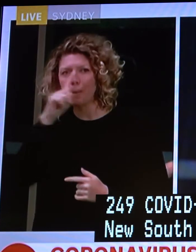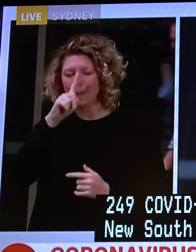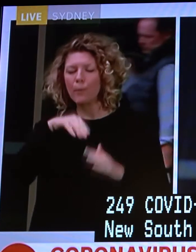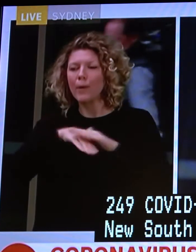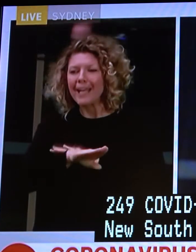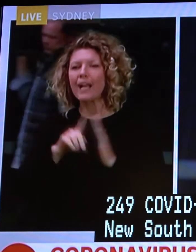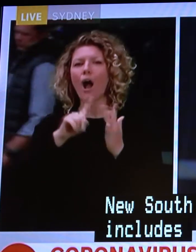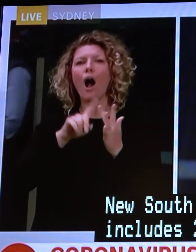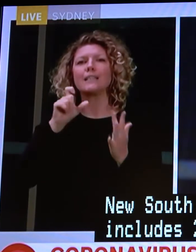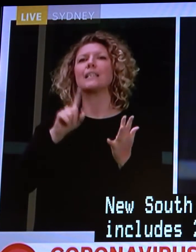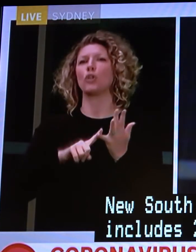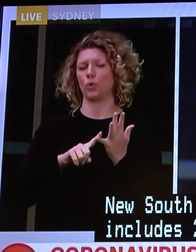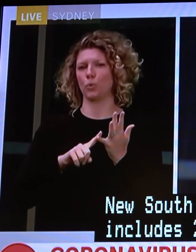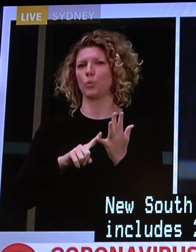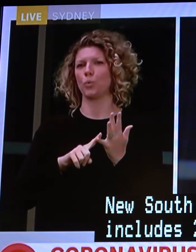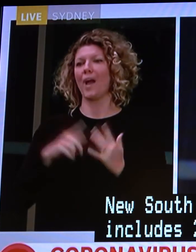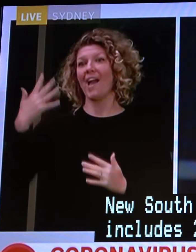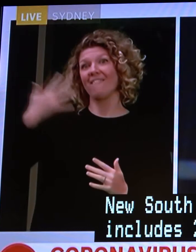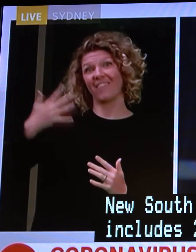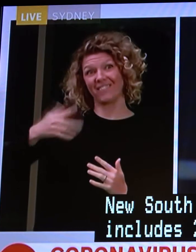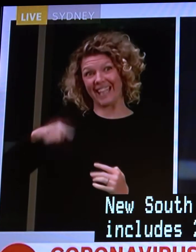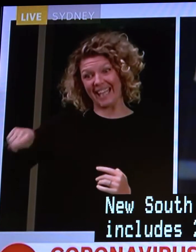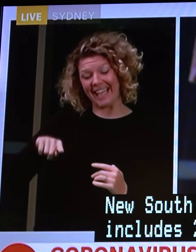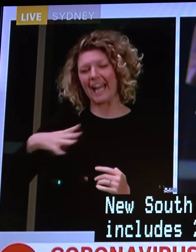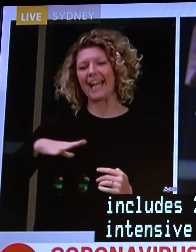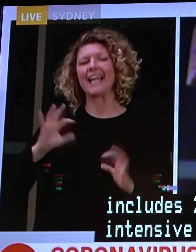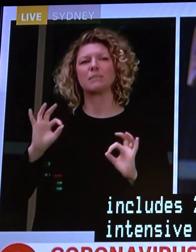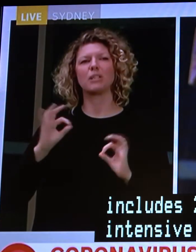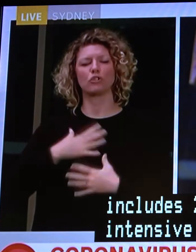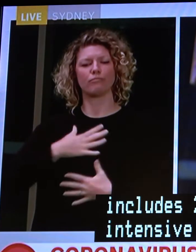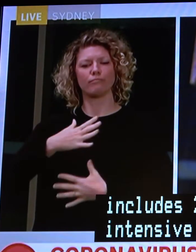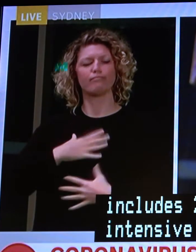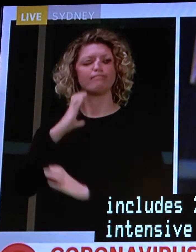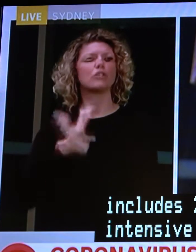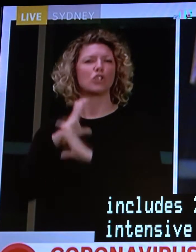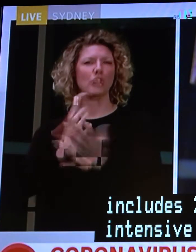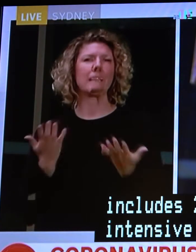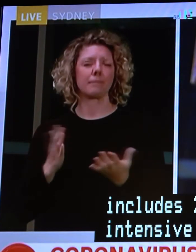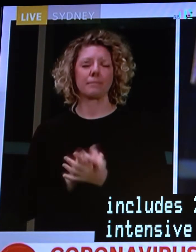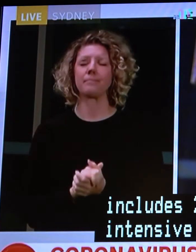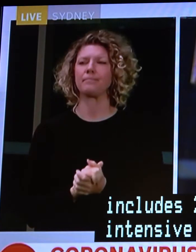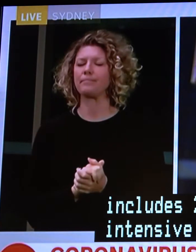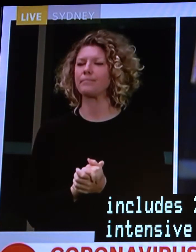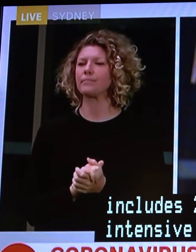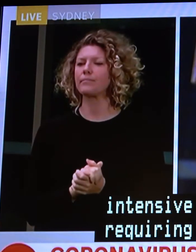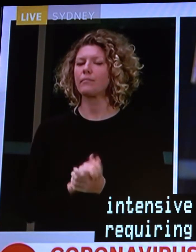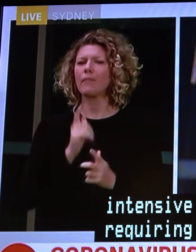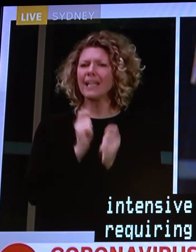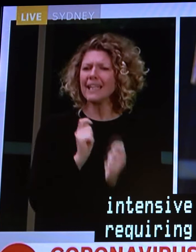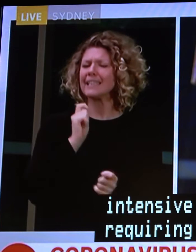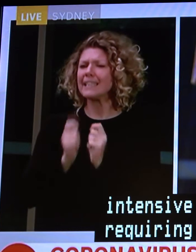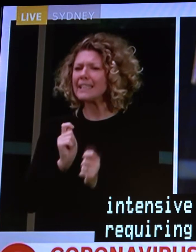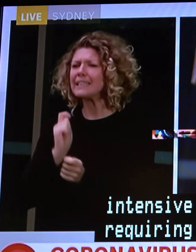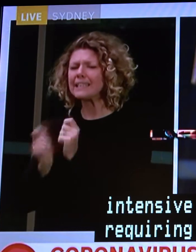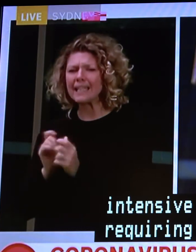intensive care units and 15 of those requiring ventilators. In terms of testing, I'd like to acknowledge